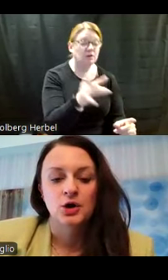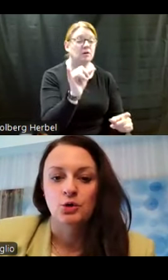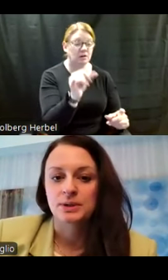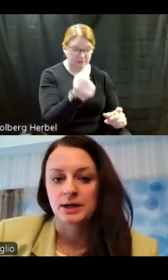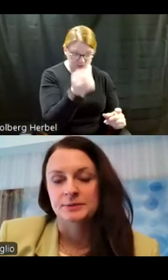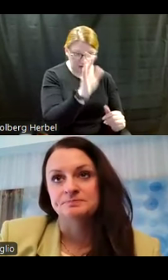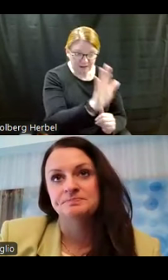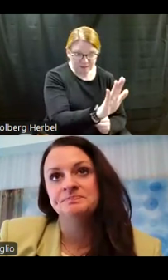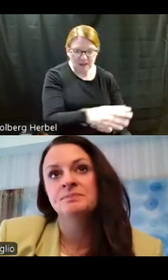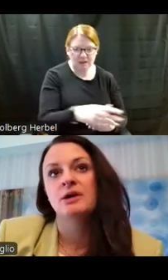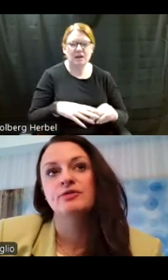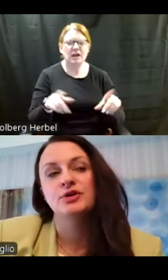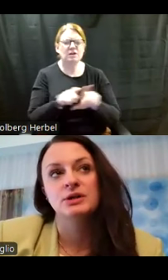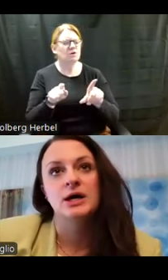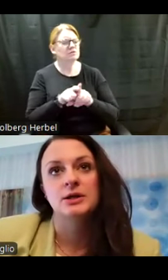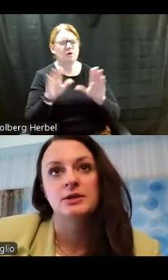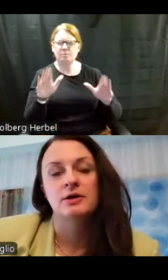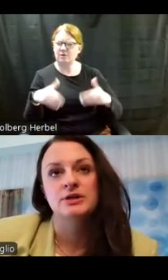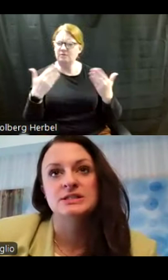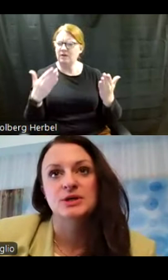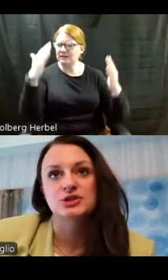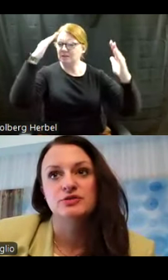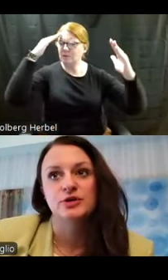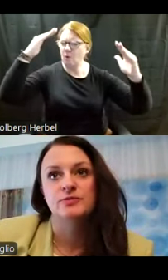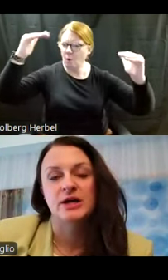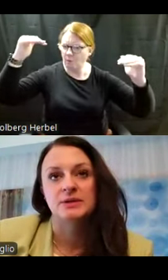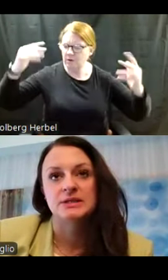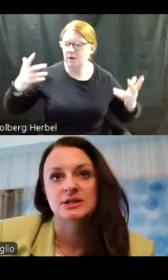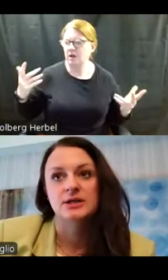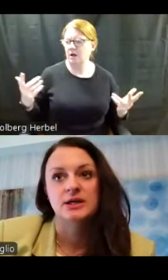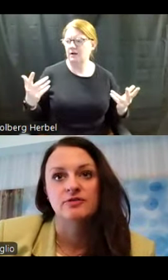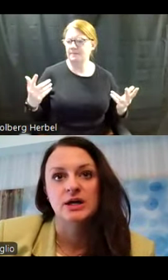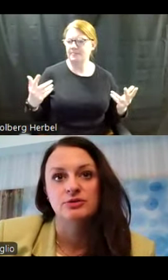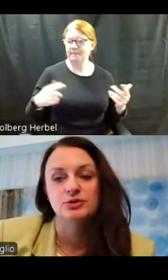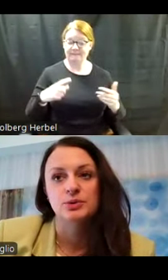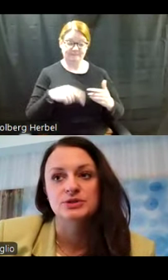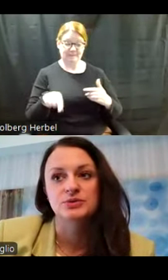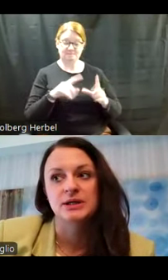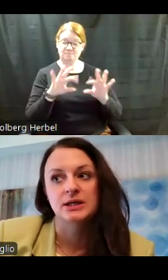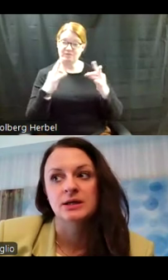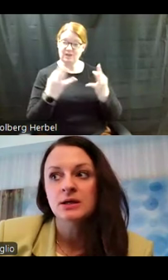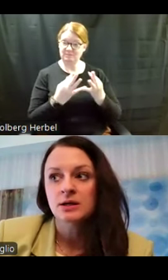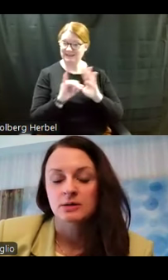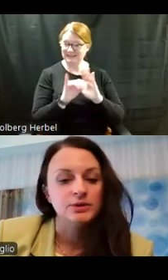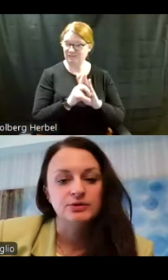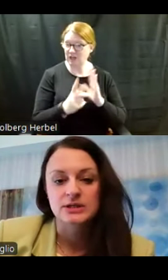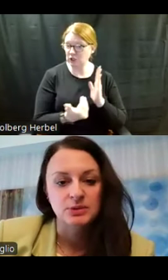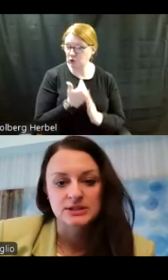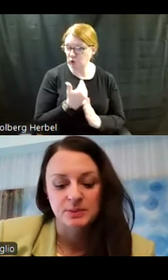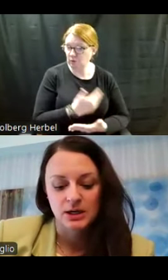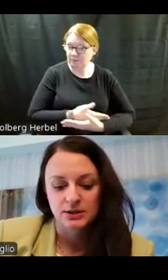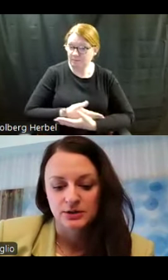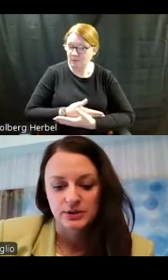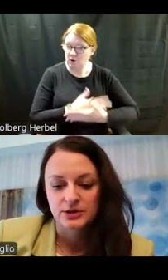providing hope. We've heard a lot of this, especially from families that are identified through newborn screening, whether that's